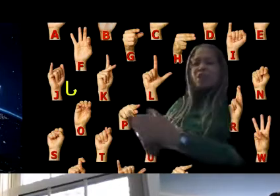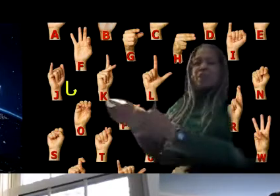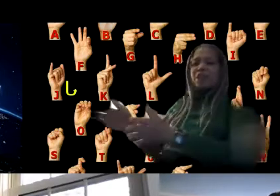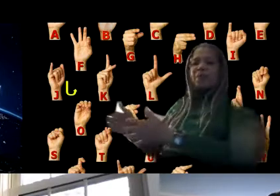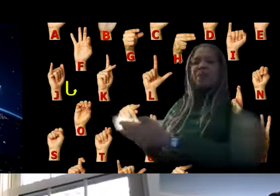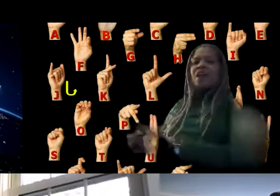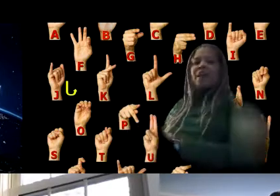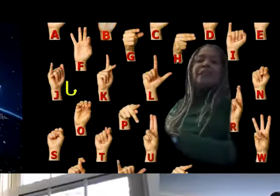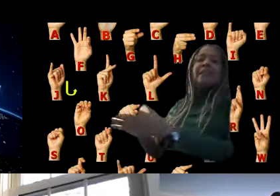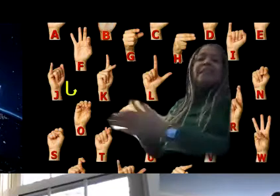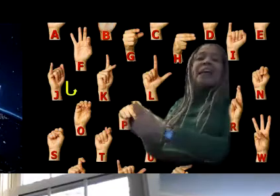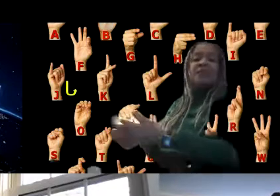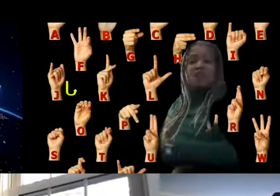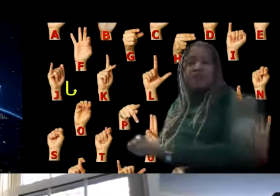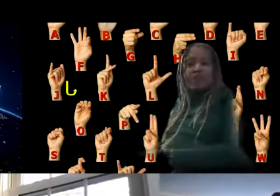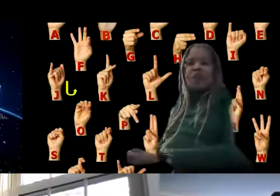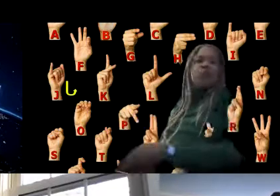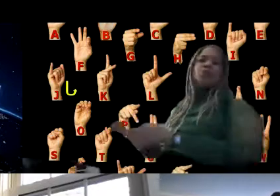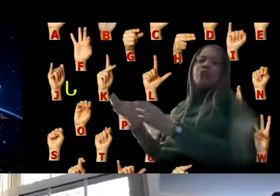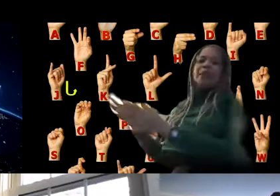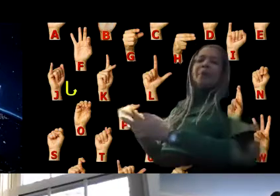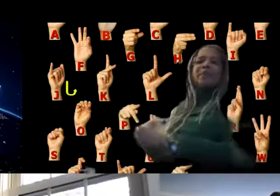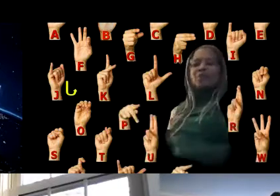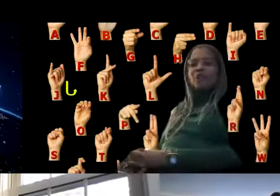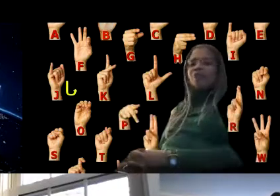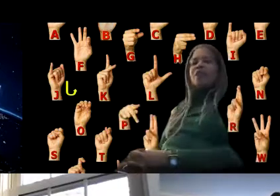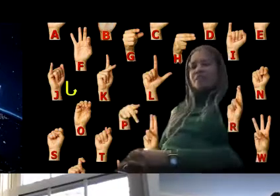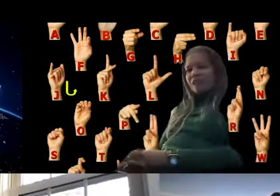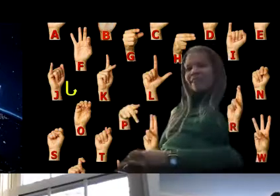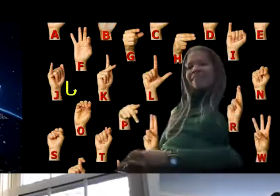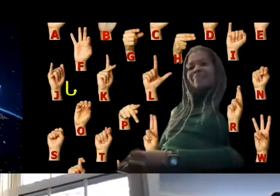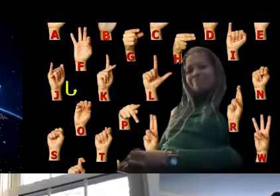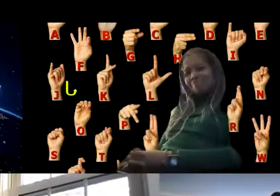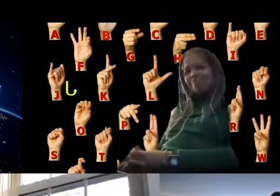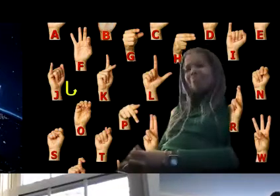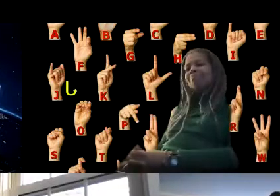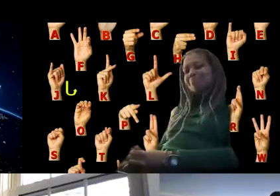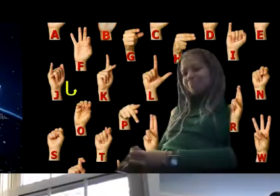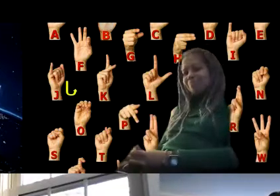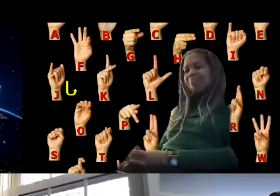sister and her husband, at least they have each other. When you're in it by yourself, it's a fight.